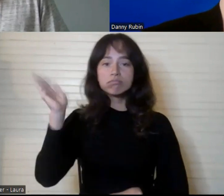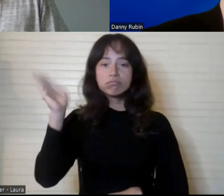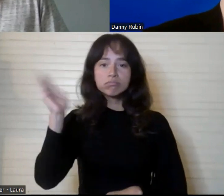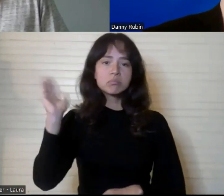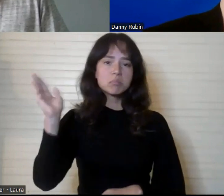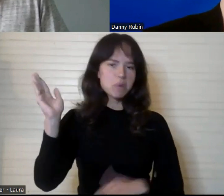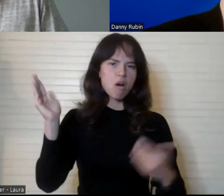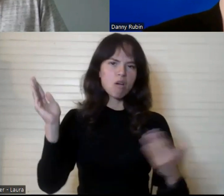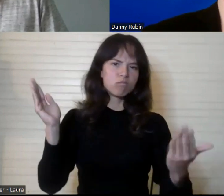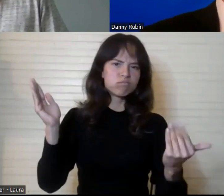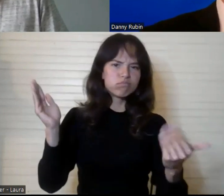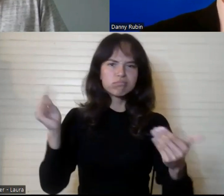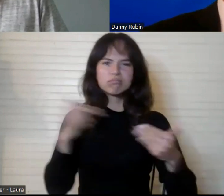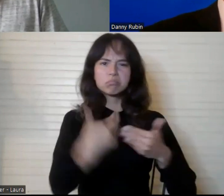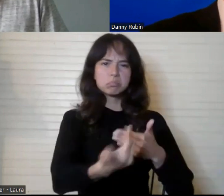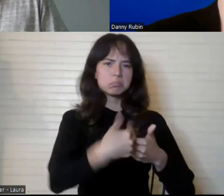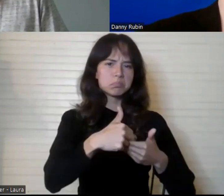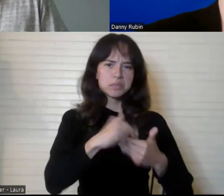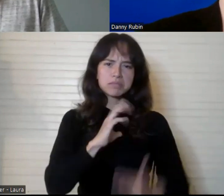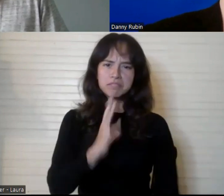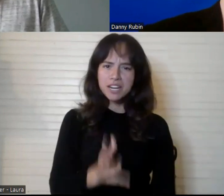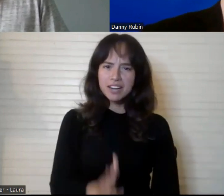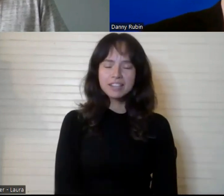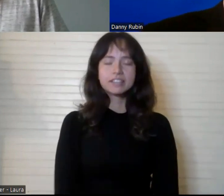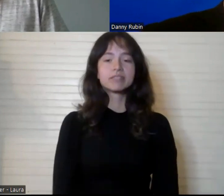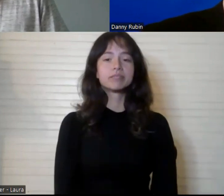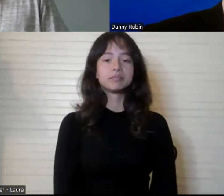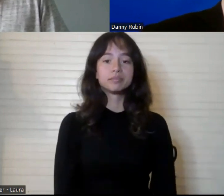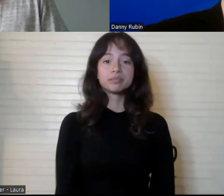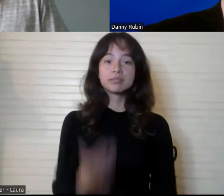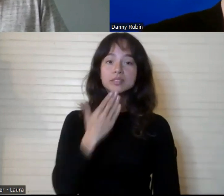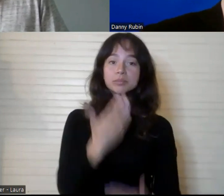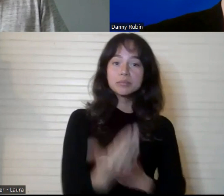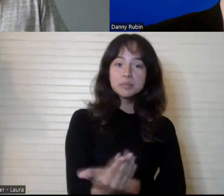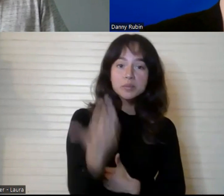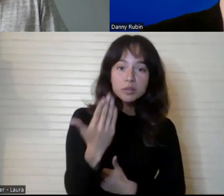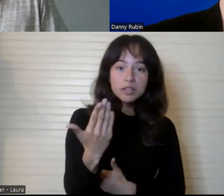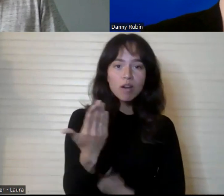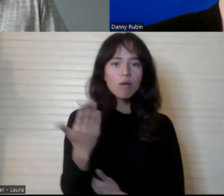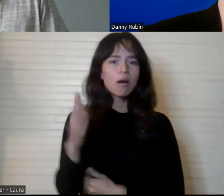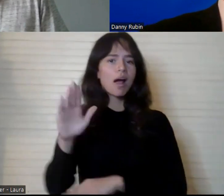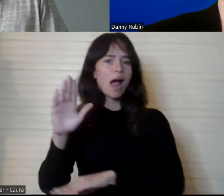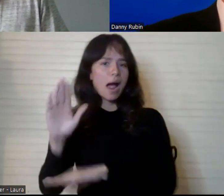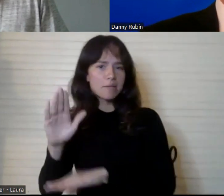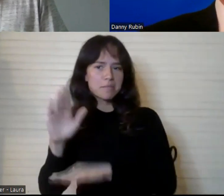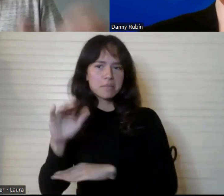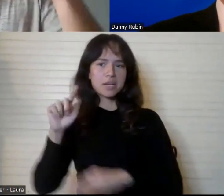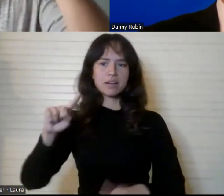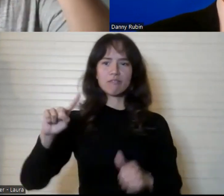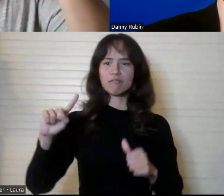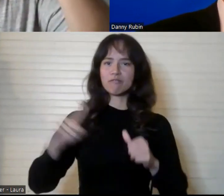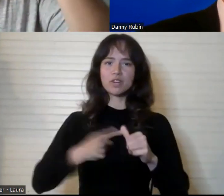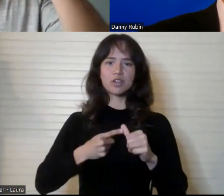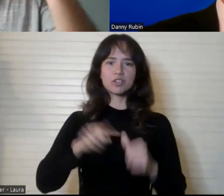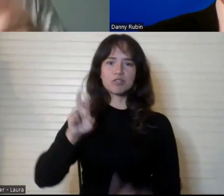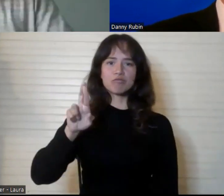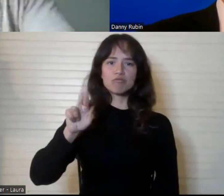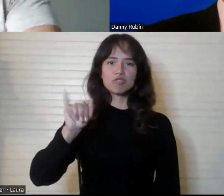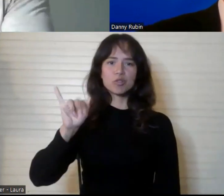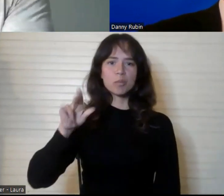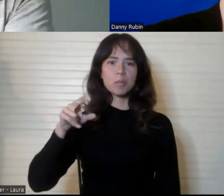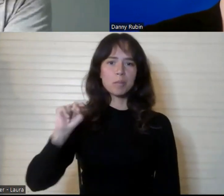Good morning or good afternoon, everybody, to the first Rubin Dream Job webinar of